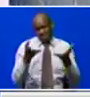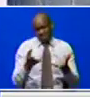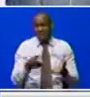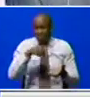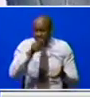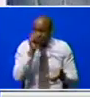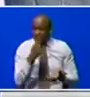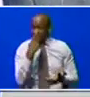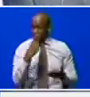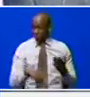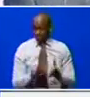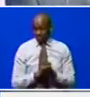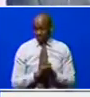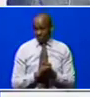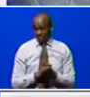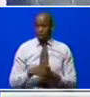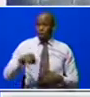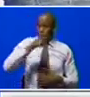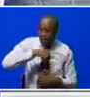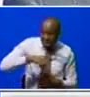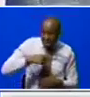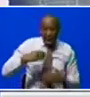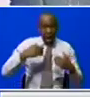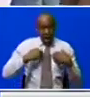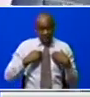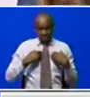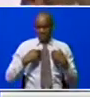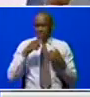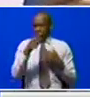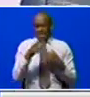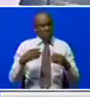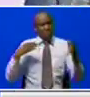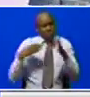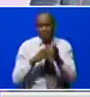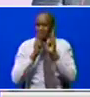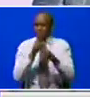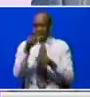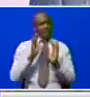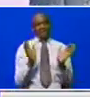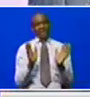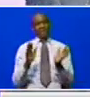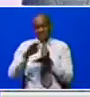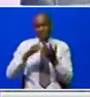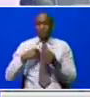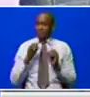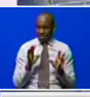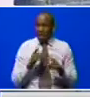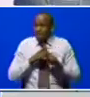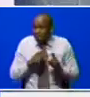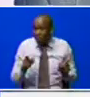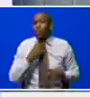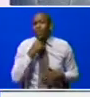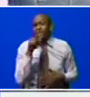look, it is we don't have any basis for disputing the results that you have given. However, we'd like